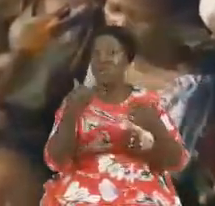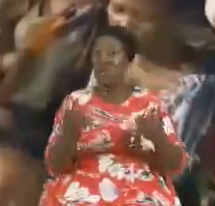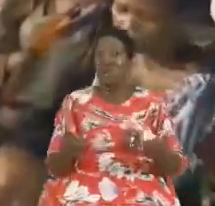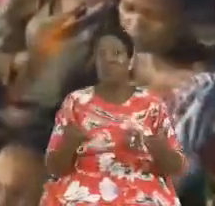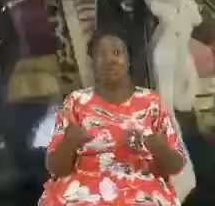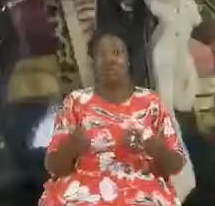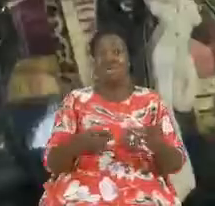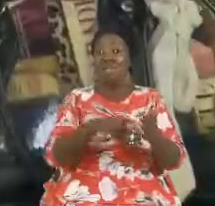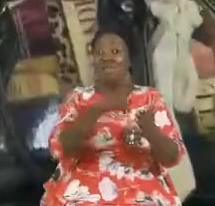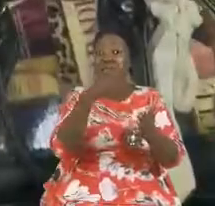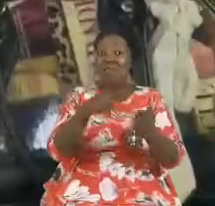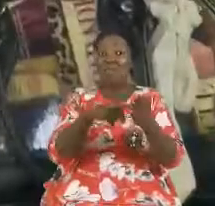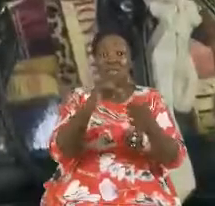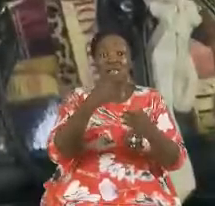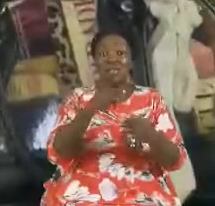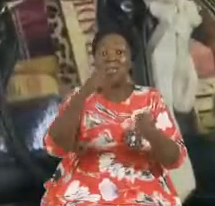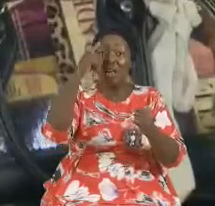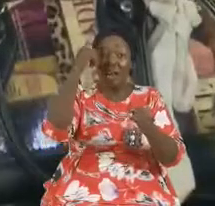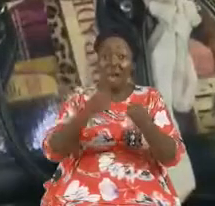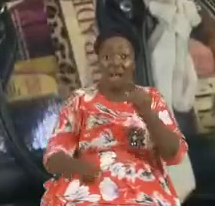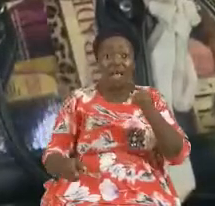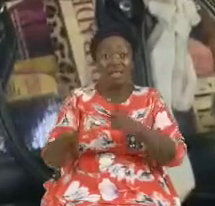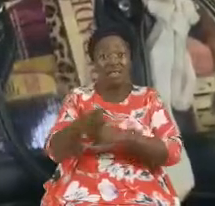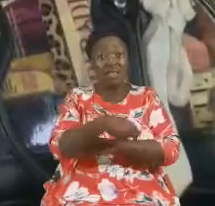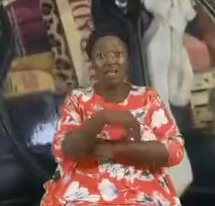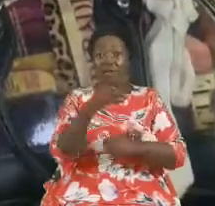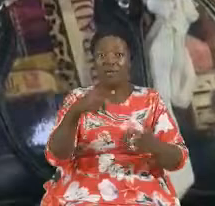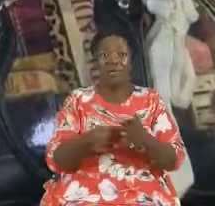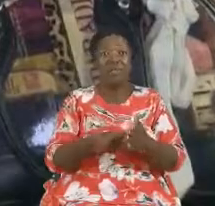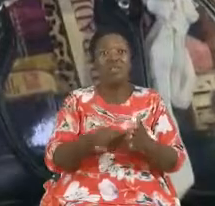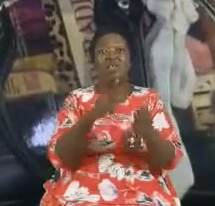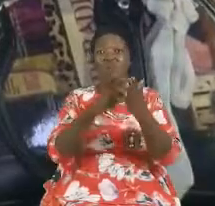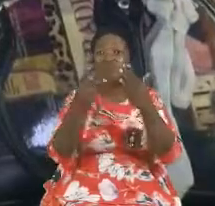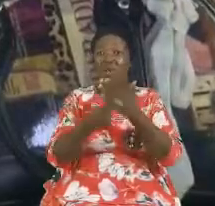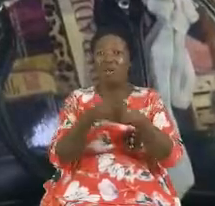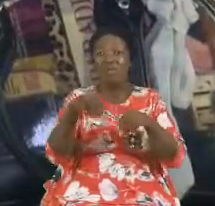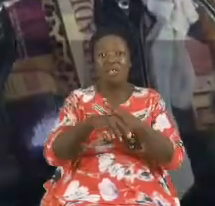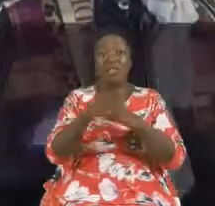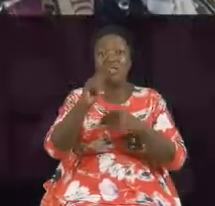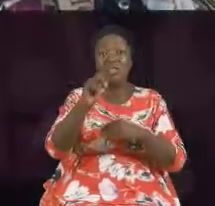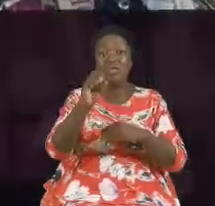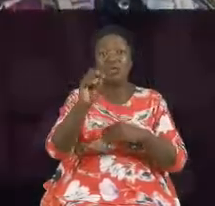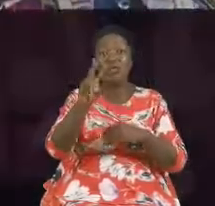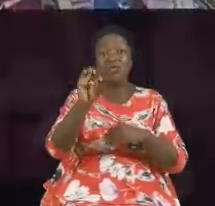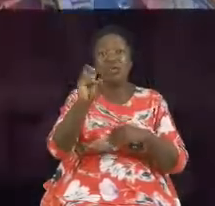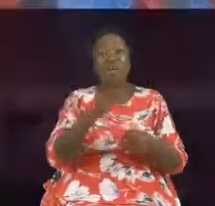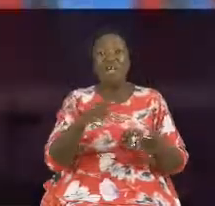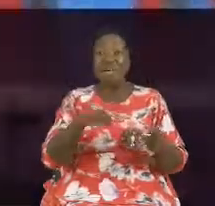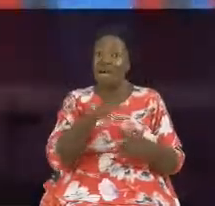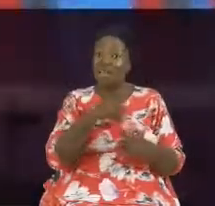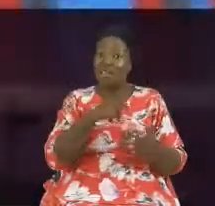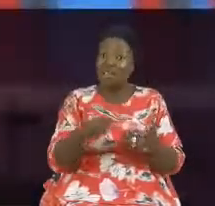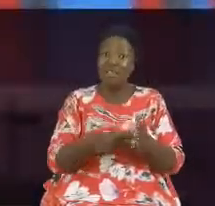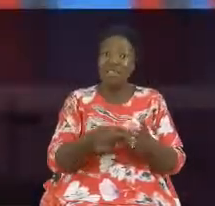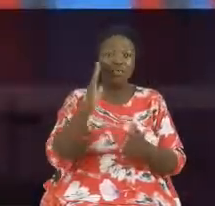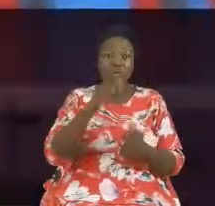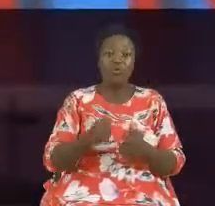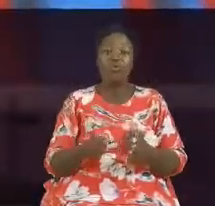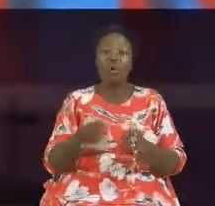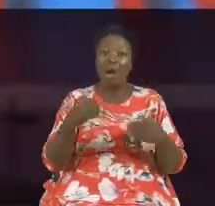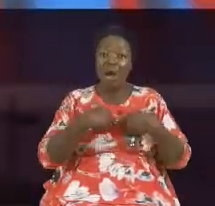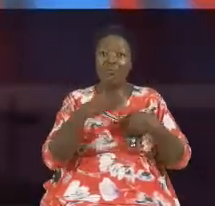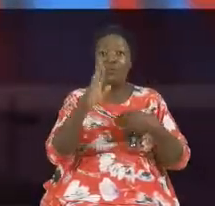saved. This is the chance for everyone now. This is the end of this crusade this November,